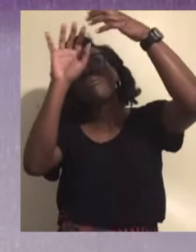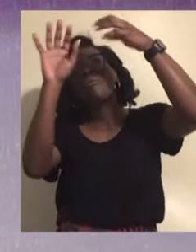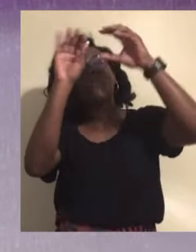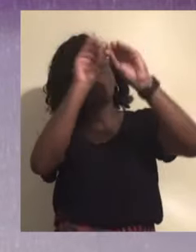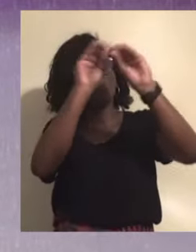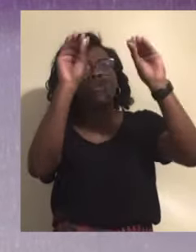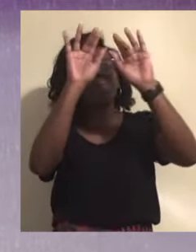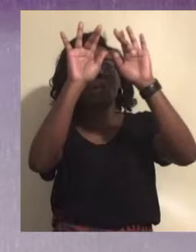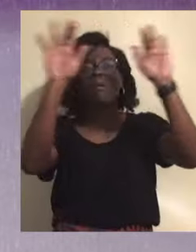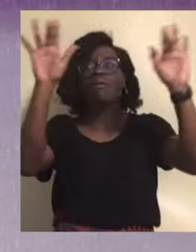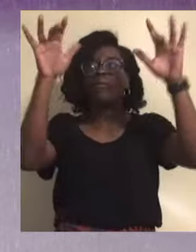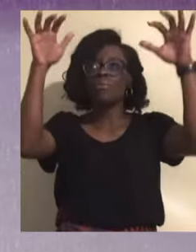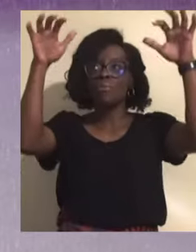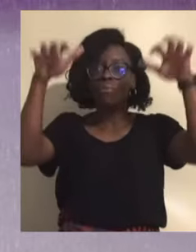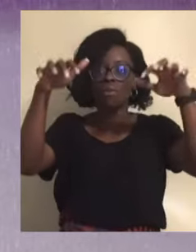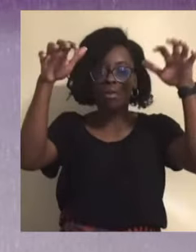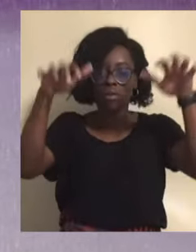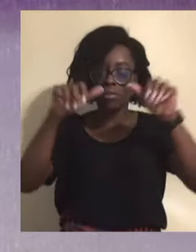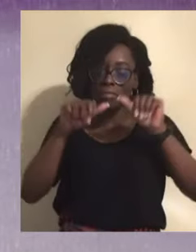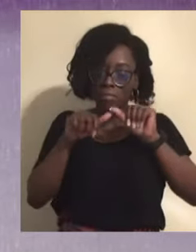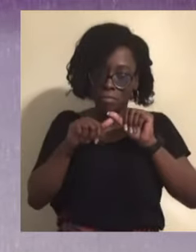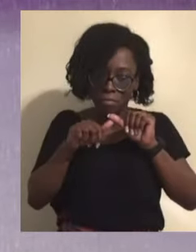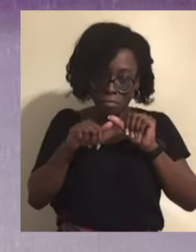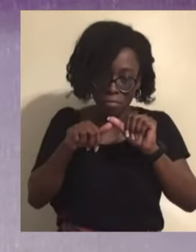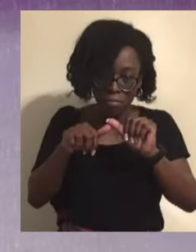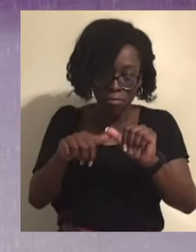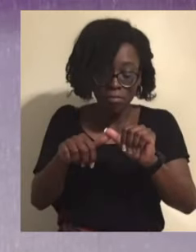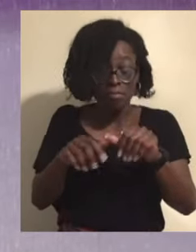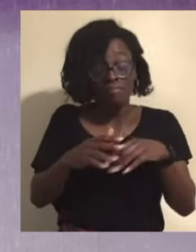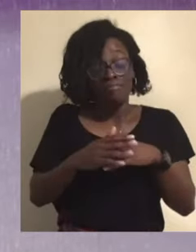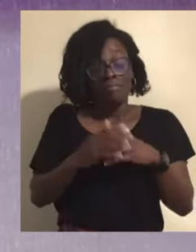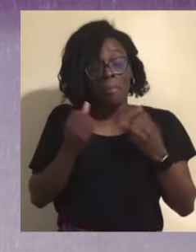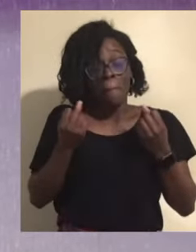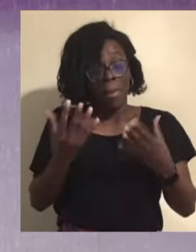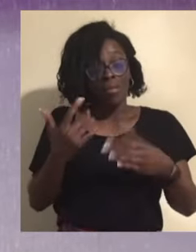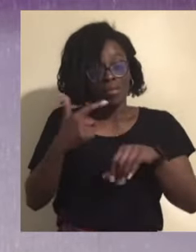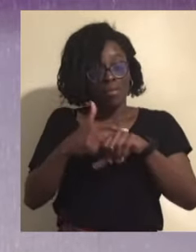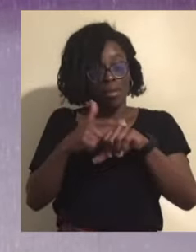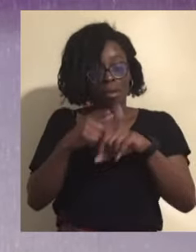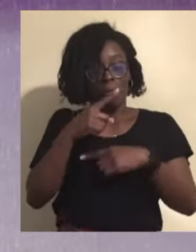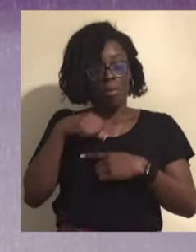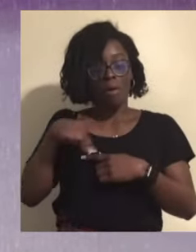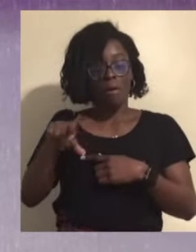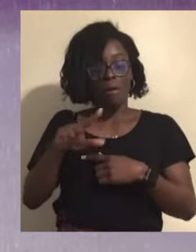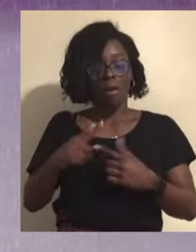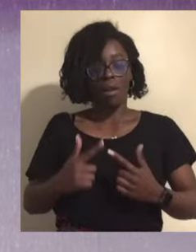There have been times in our lives, there have been times in our ministry